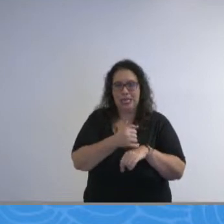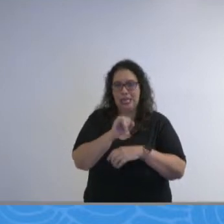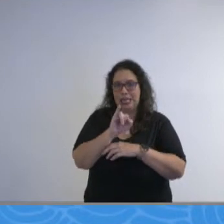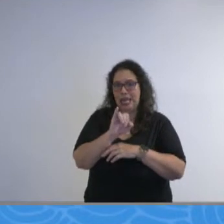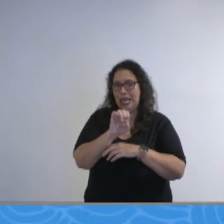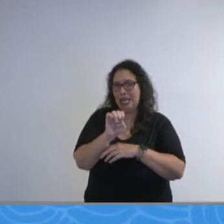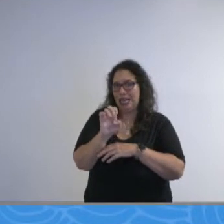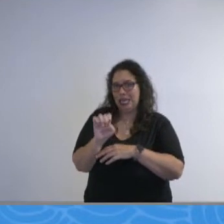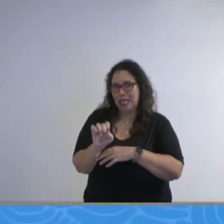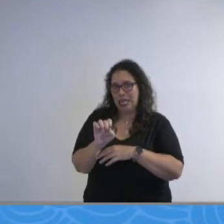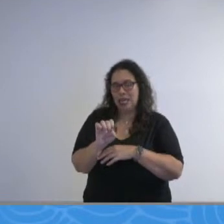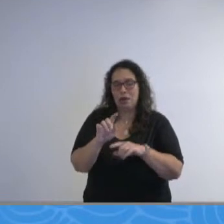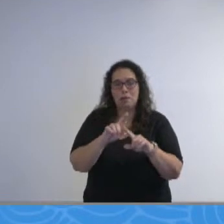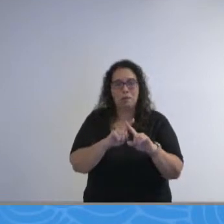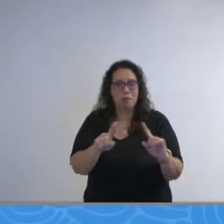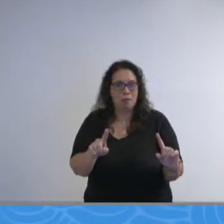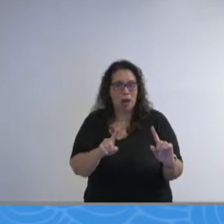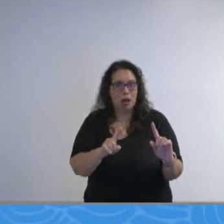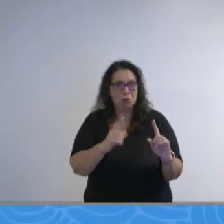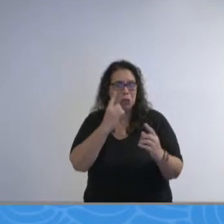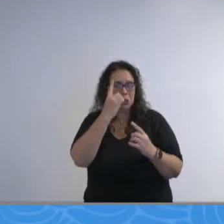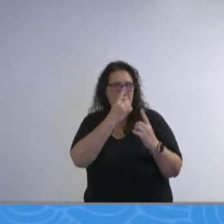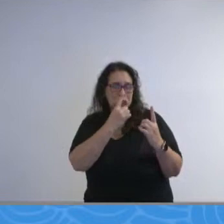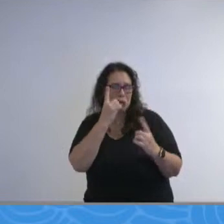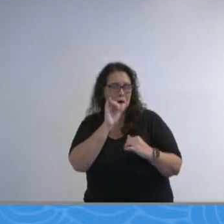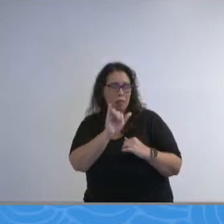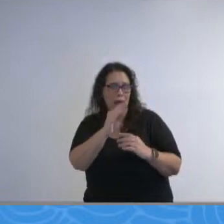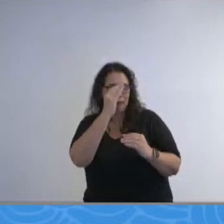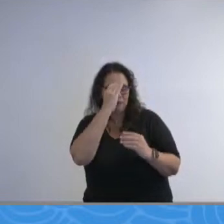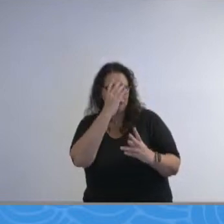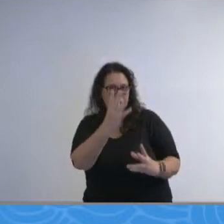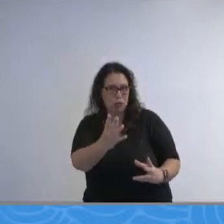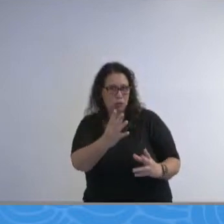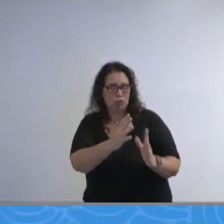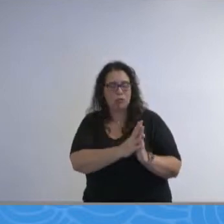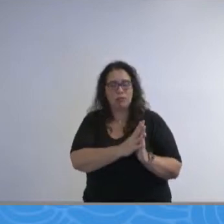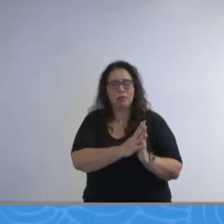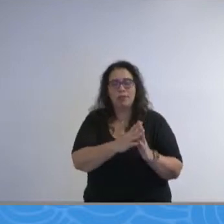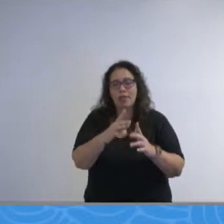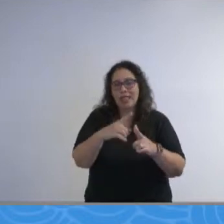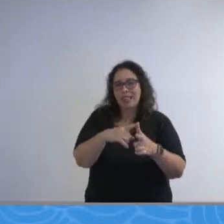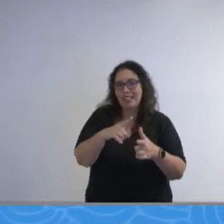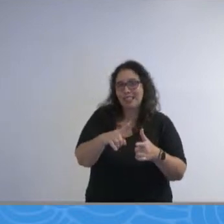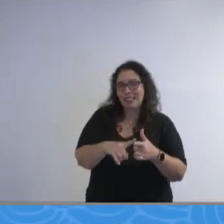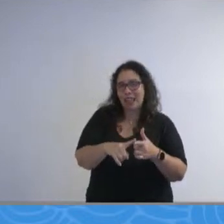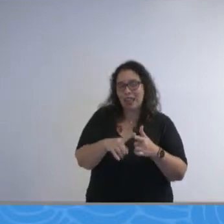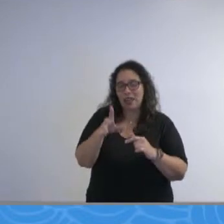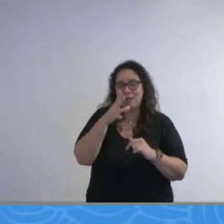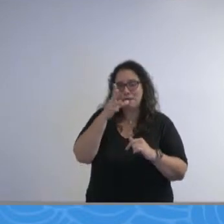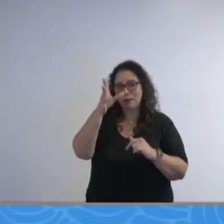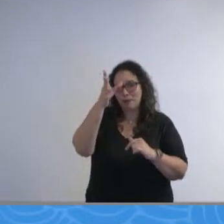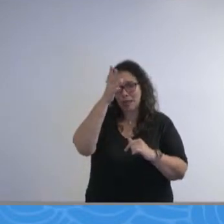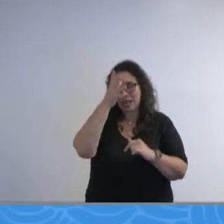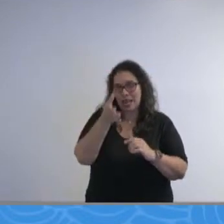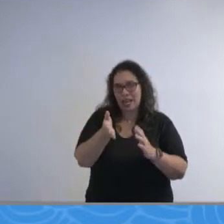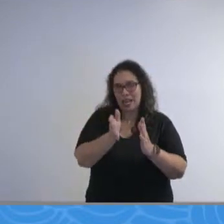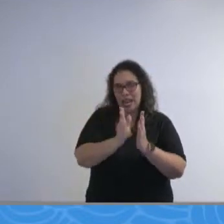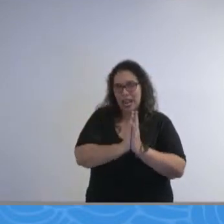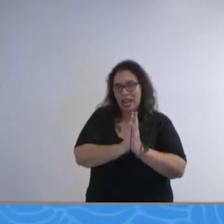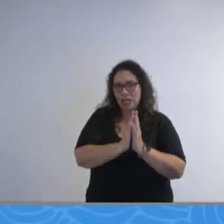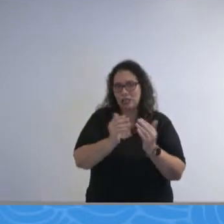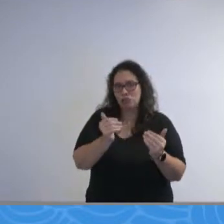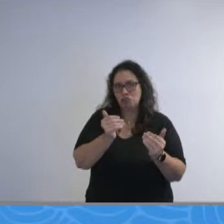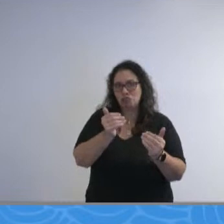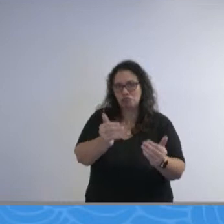the district does need to consider this information. Then the parents could ask this assessment to go